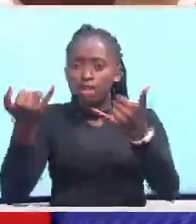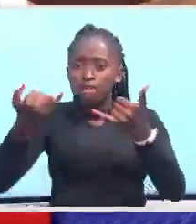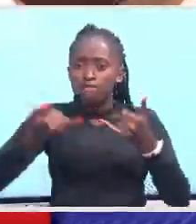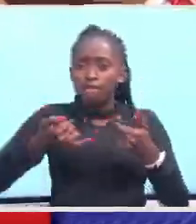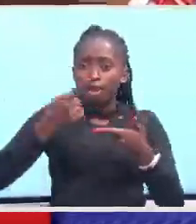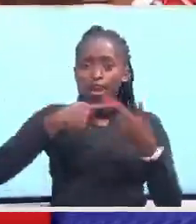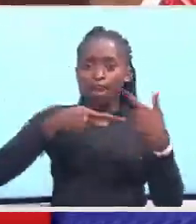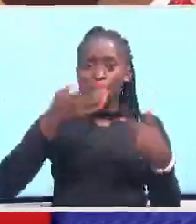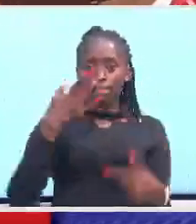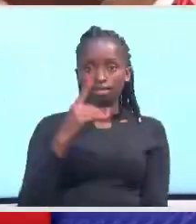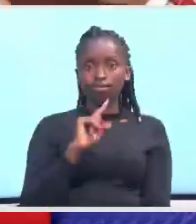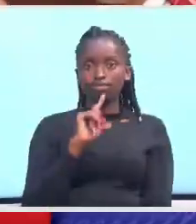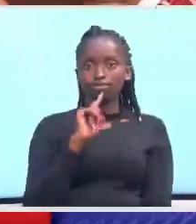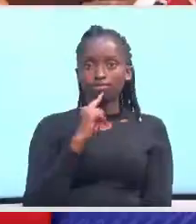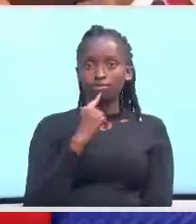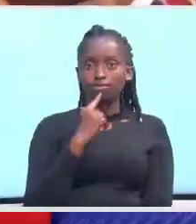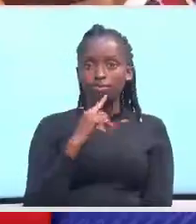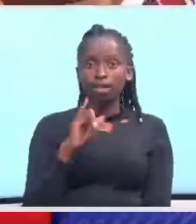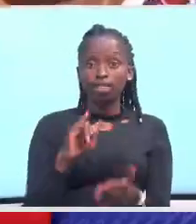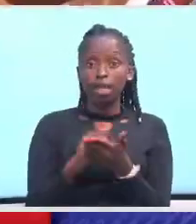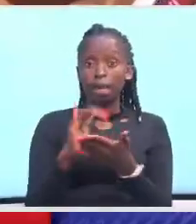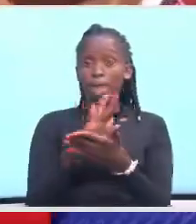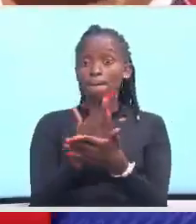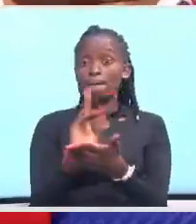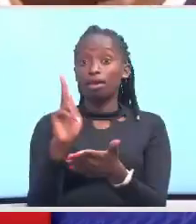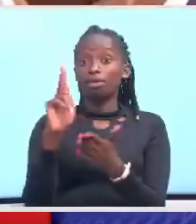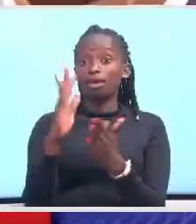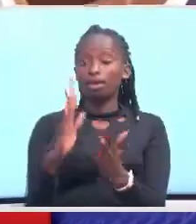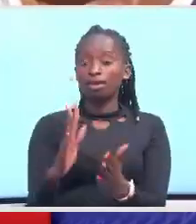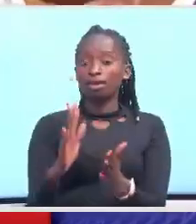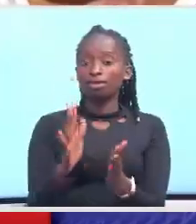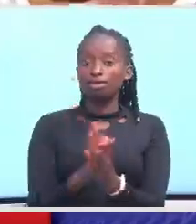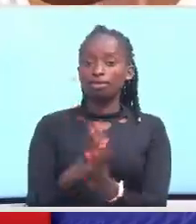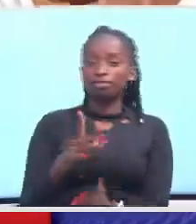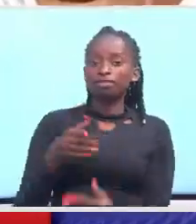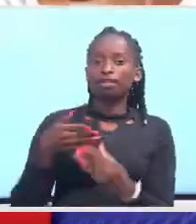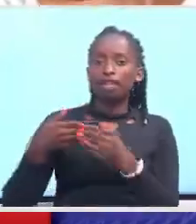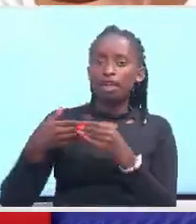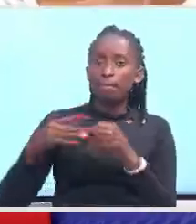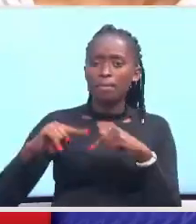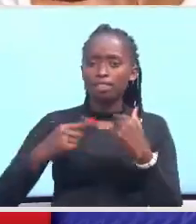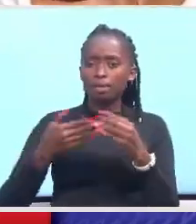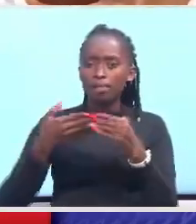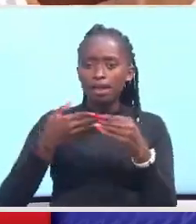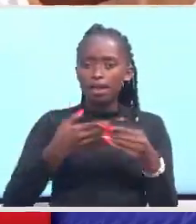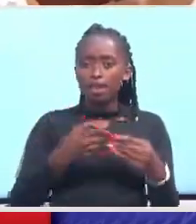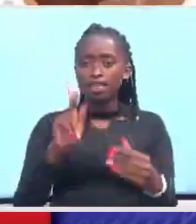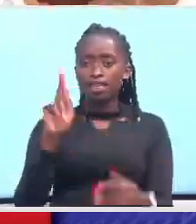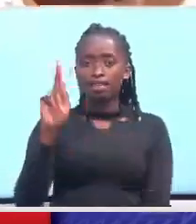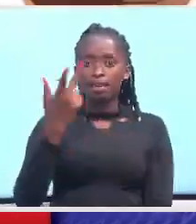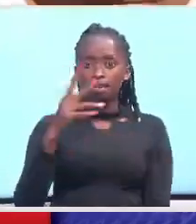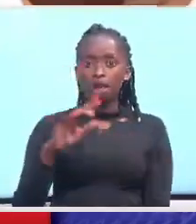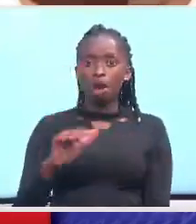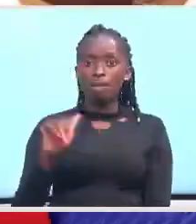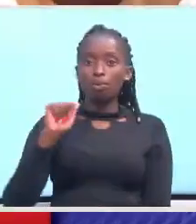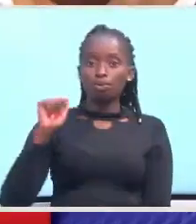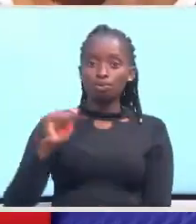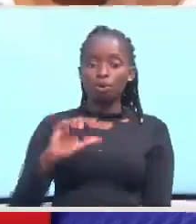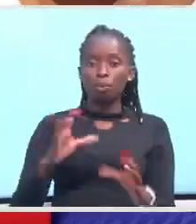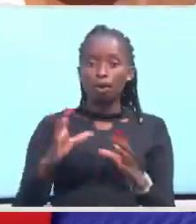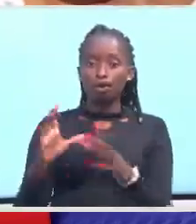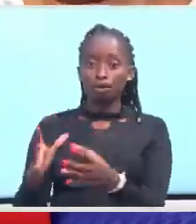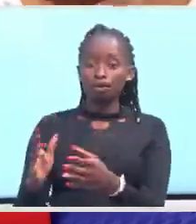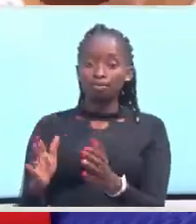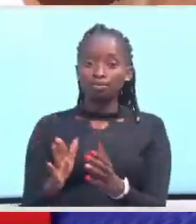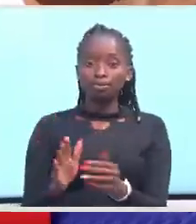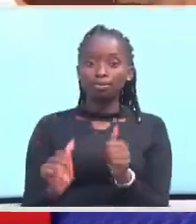Turkana. Turkana is part of Kenya. I lead a political party, which is a Kenyan political party and a coalition.